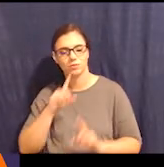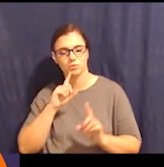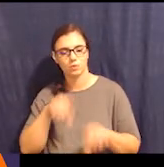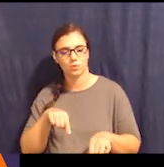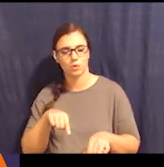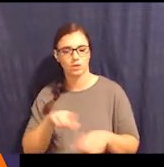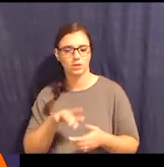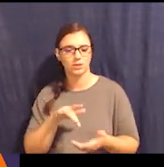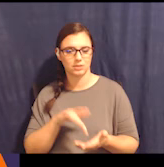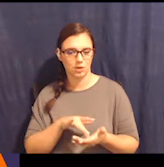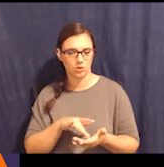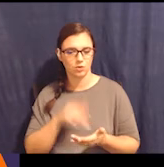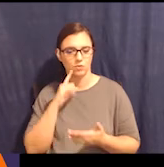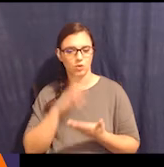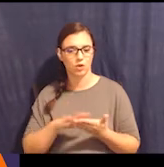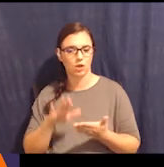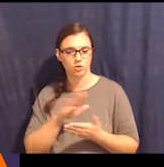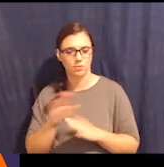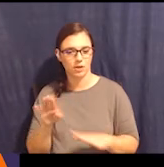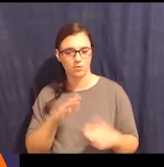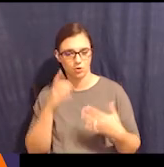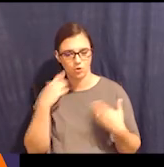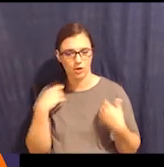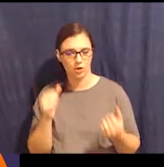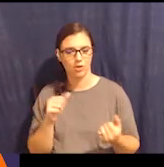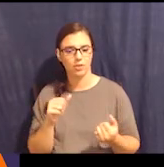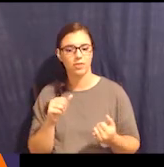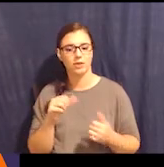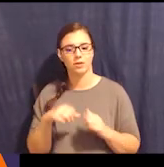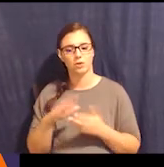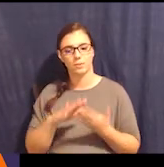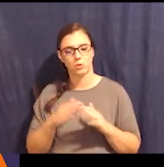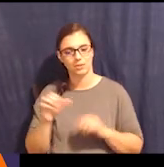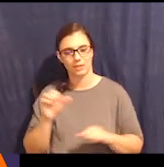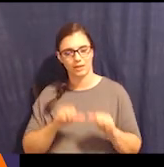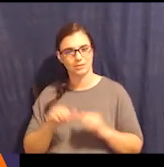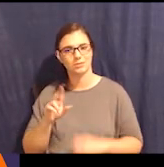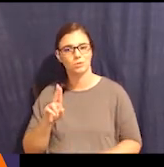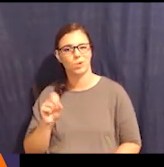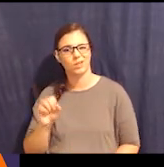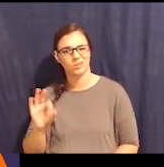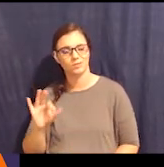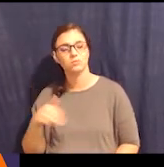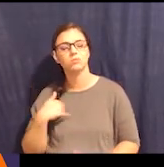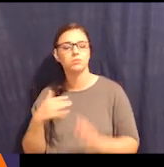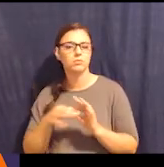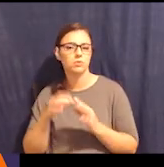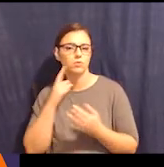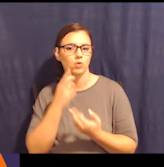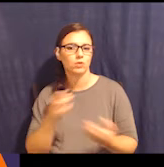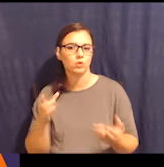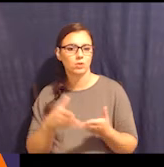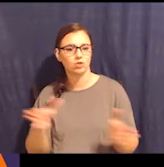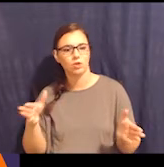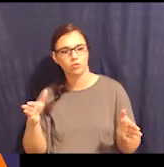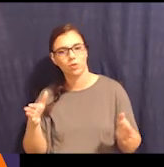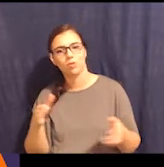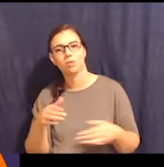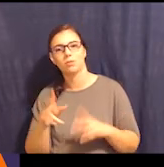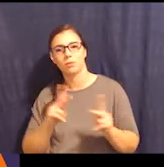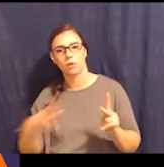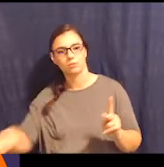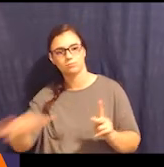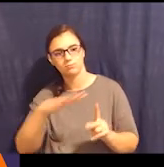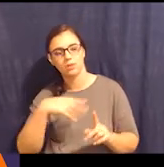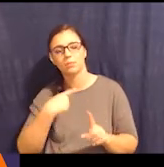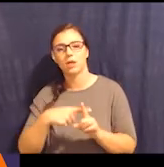Florida has links to resources for the general public as well as legal practitioners about the Baker Act and Florida's mental health